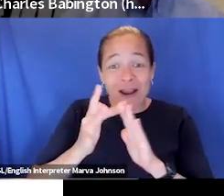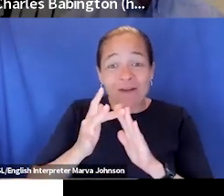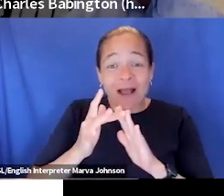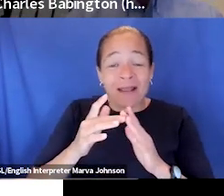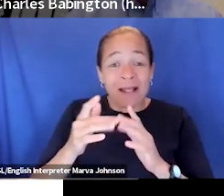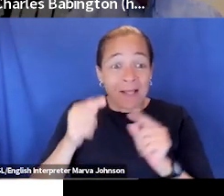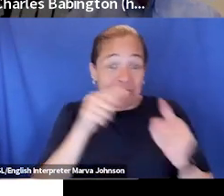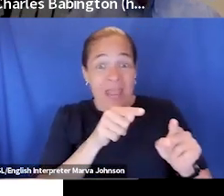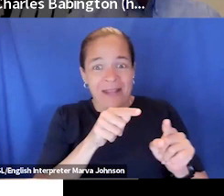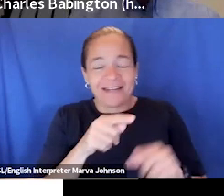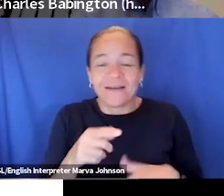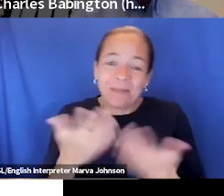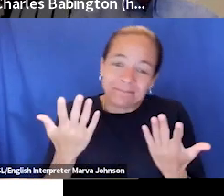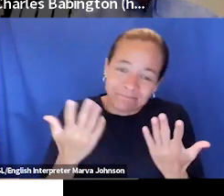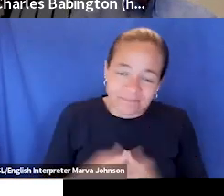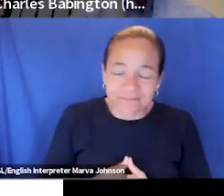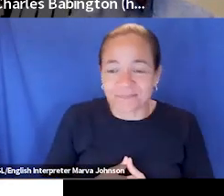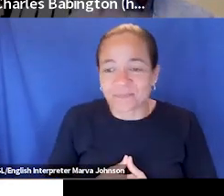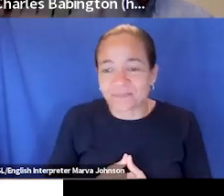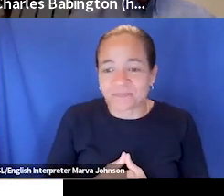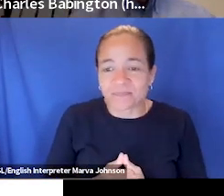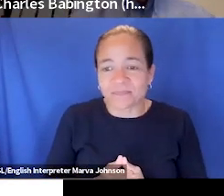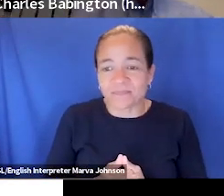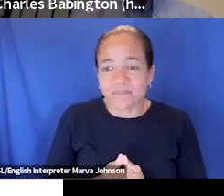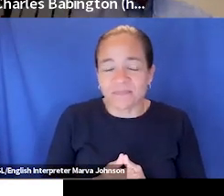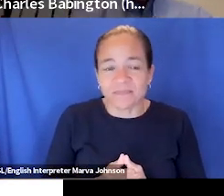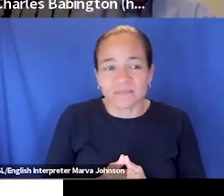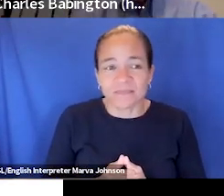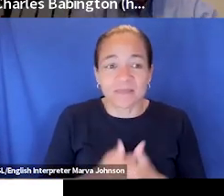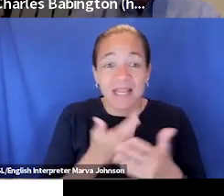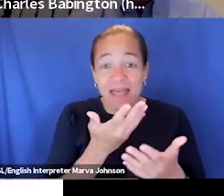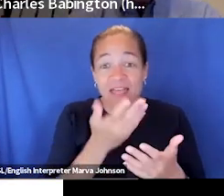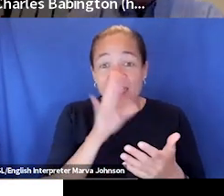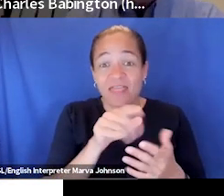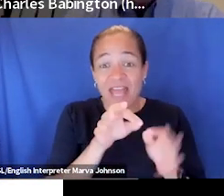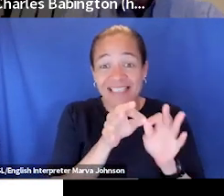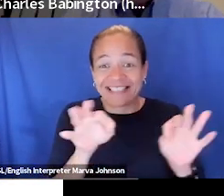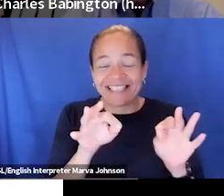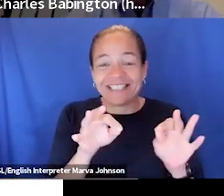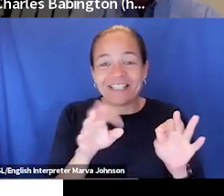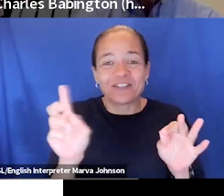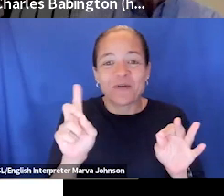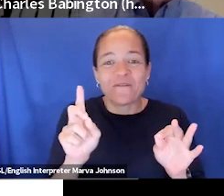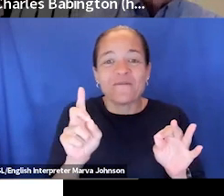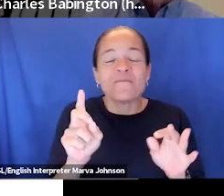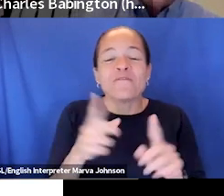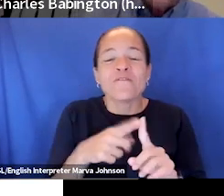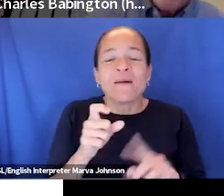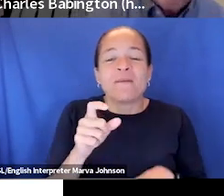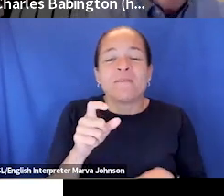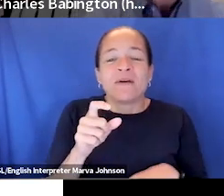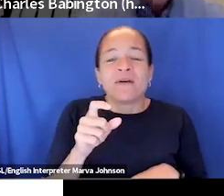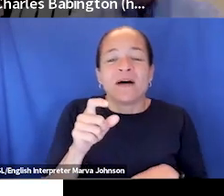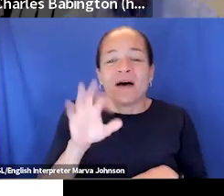way. Now, this sentence here came from a Fortune 500 company off their website.